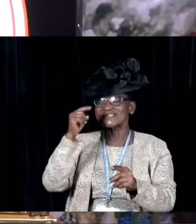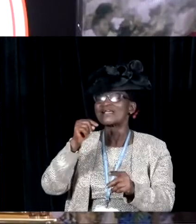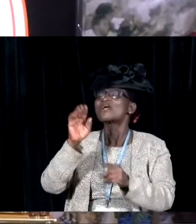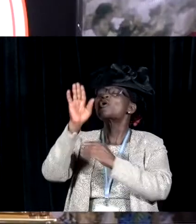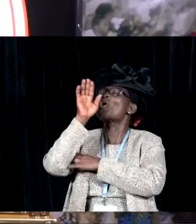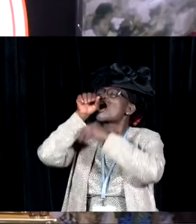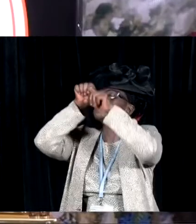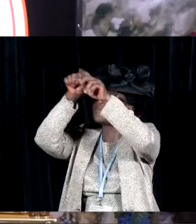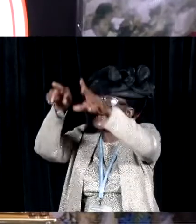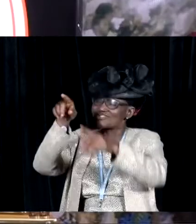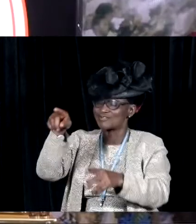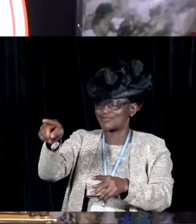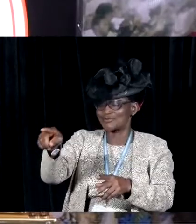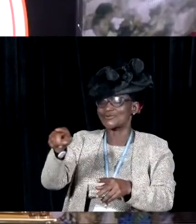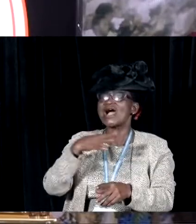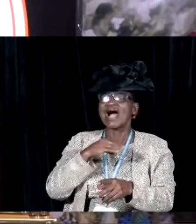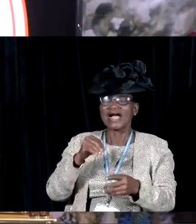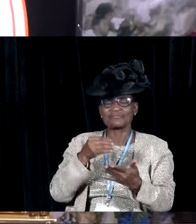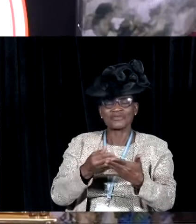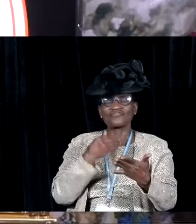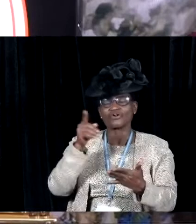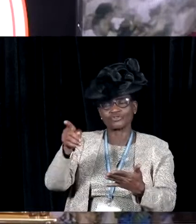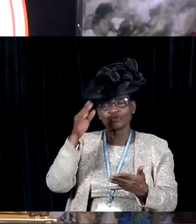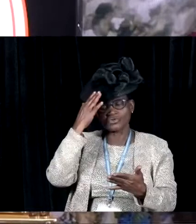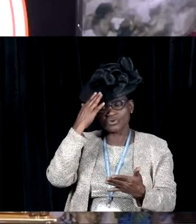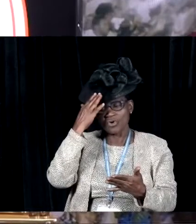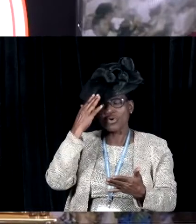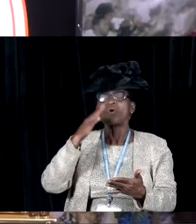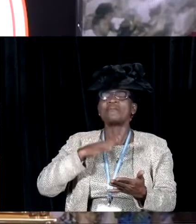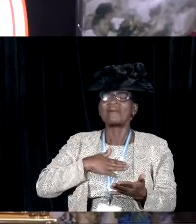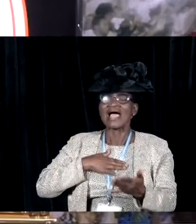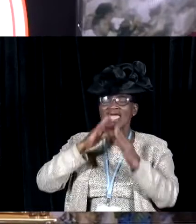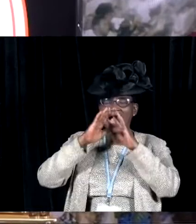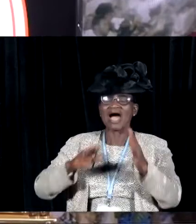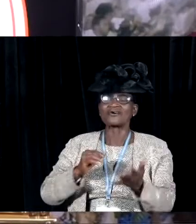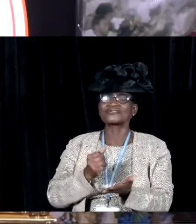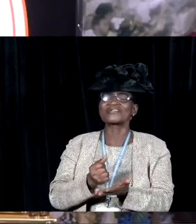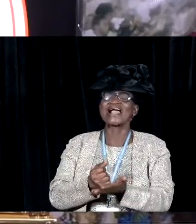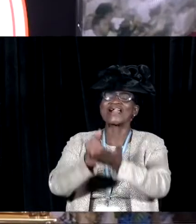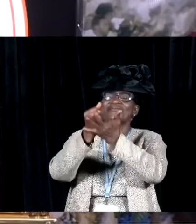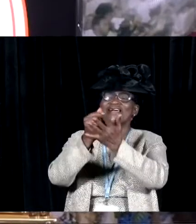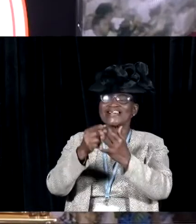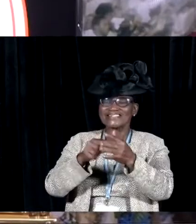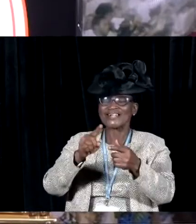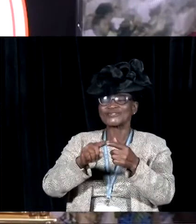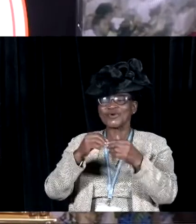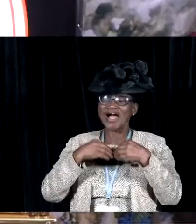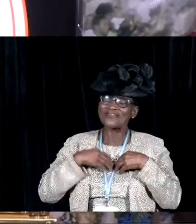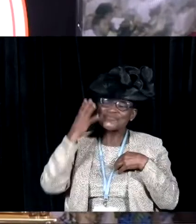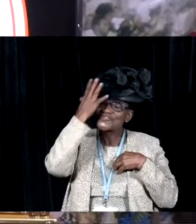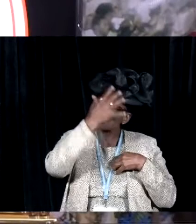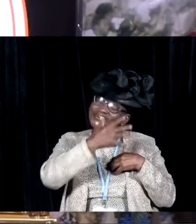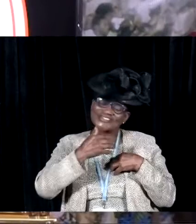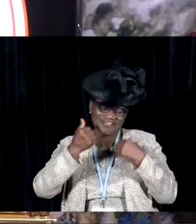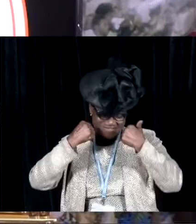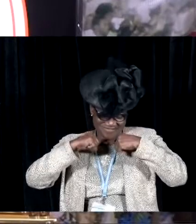And before you know it, my house helps began to have some beautiful dresses that I